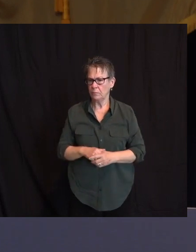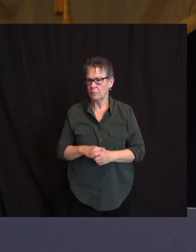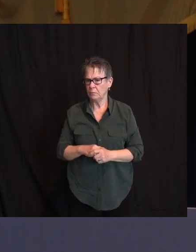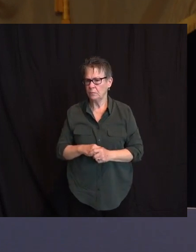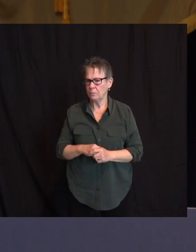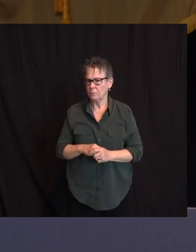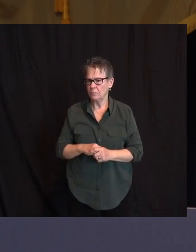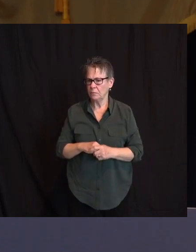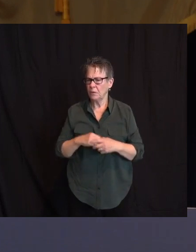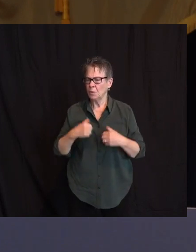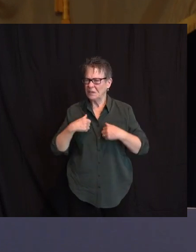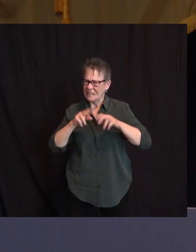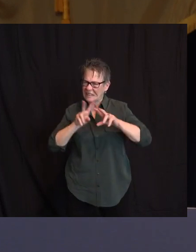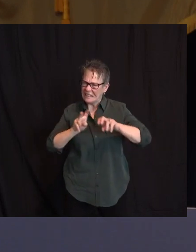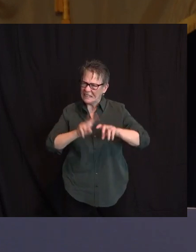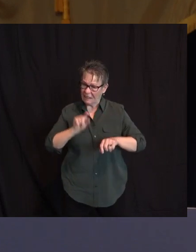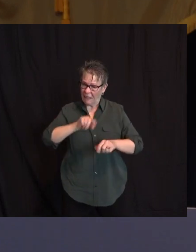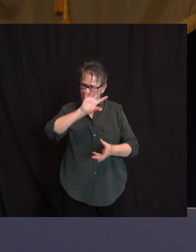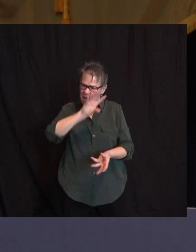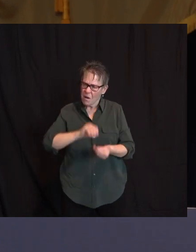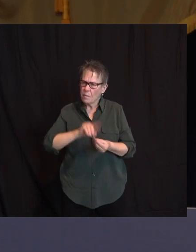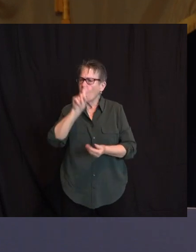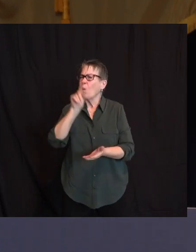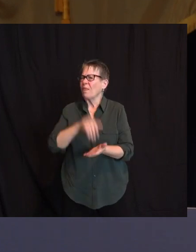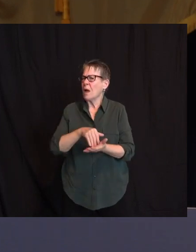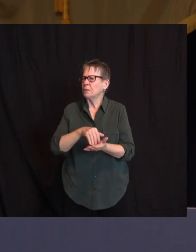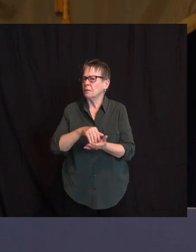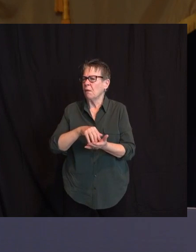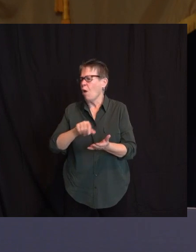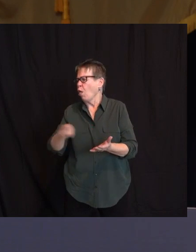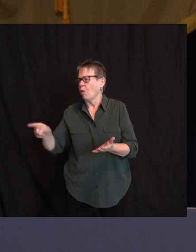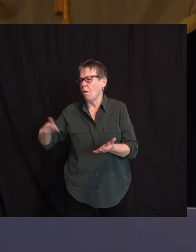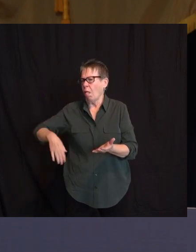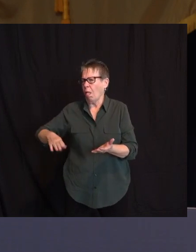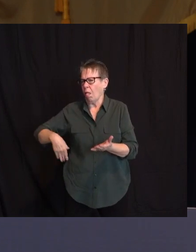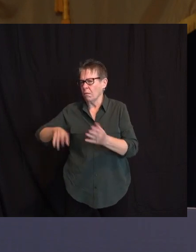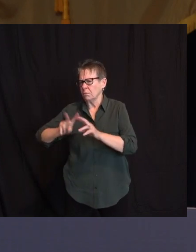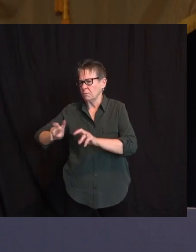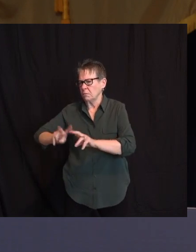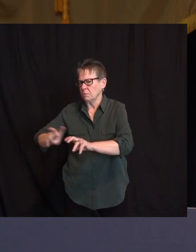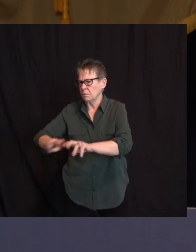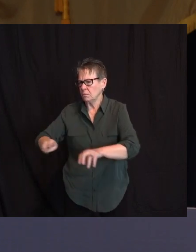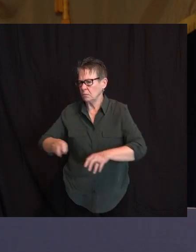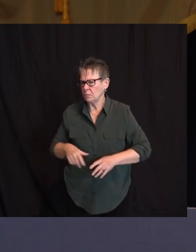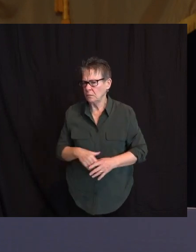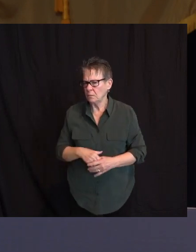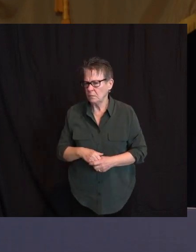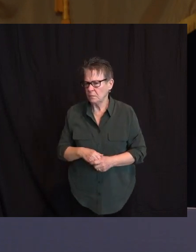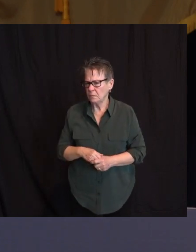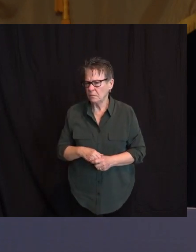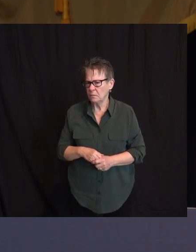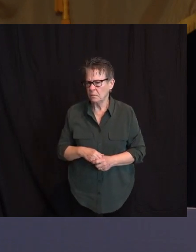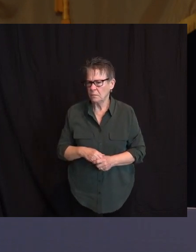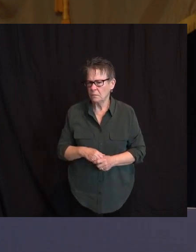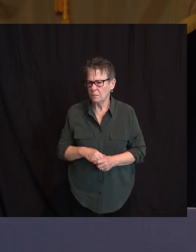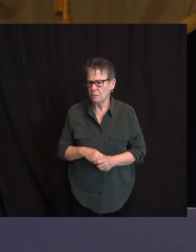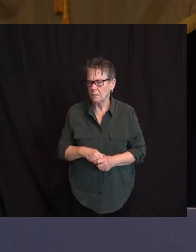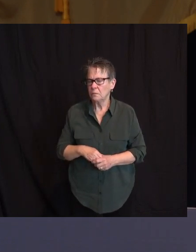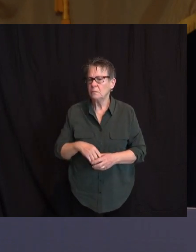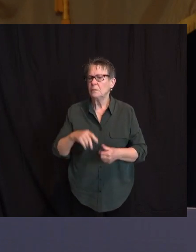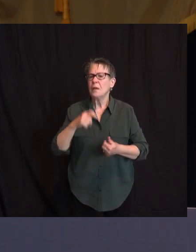deaths, the racial breakdown is as follows: 61% white, 22% black or